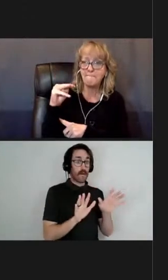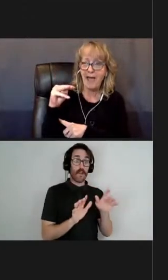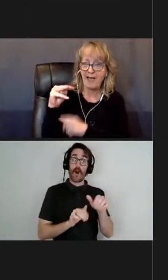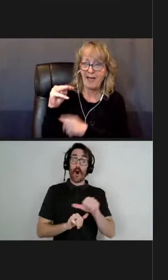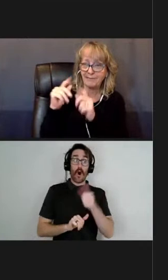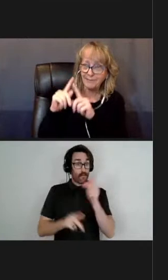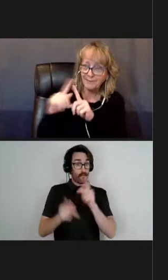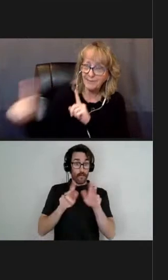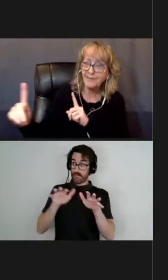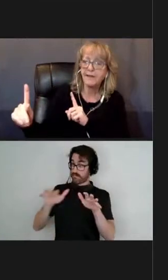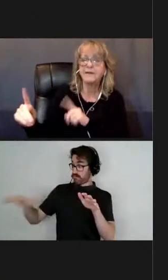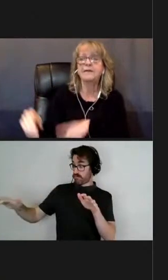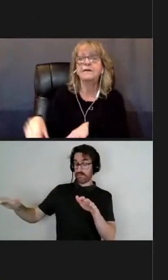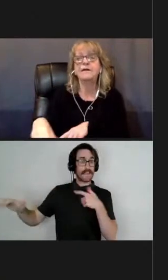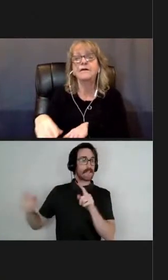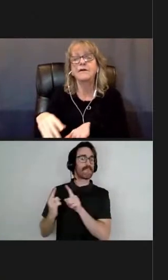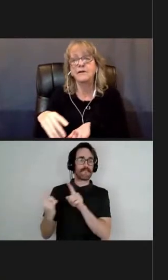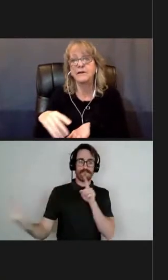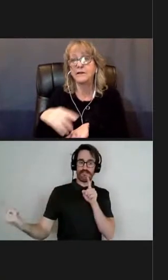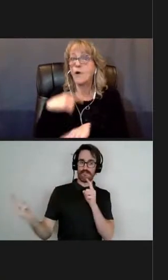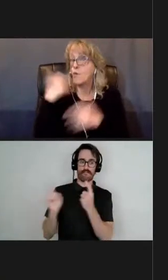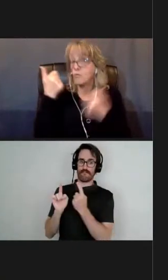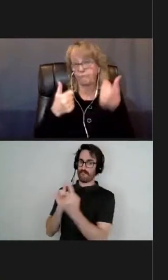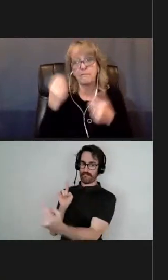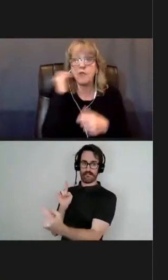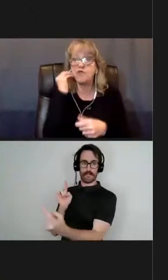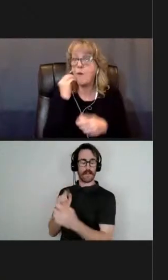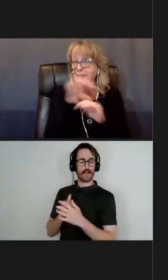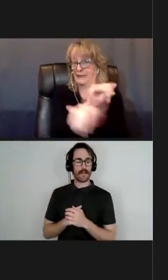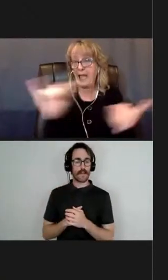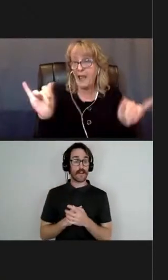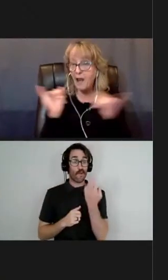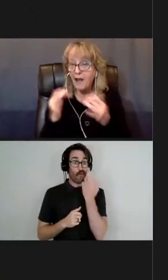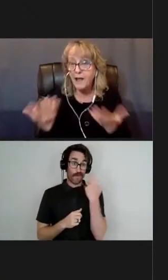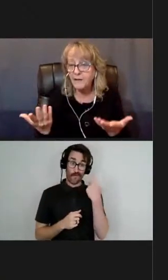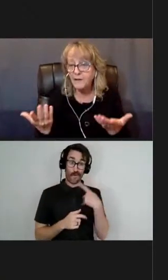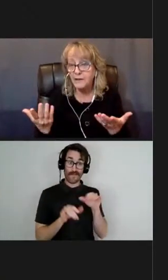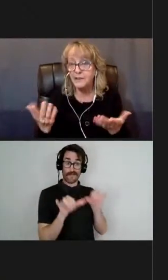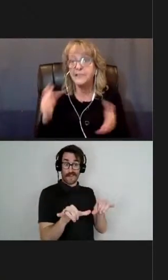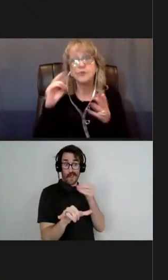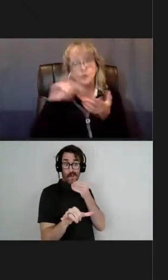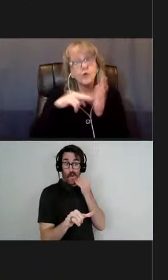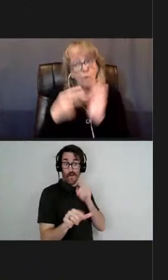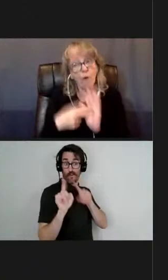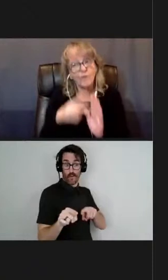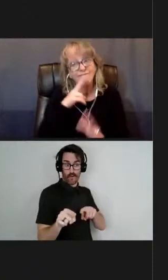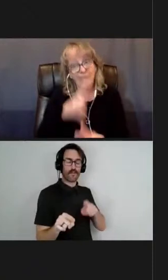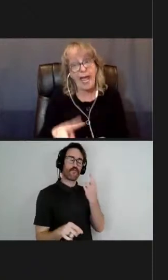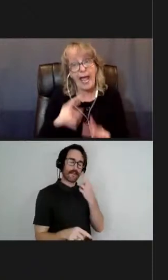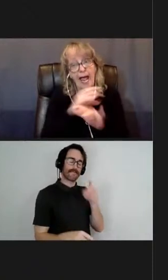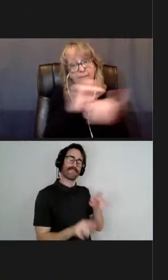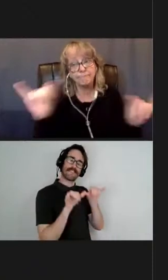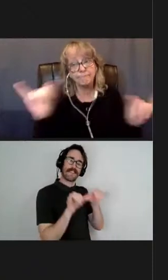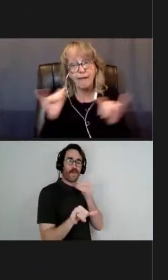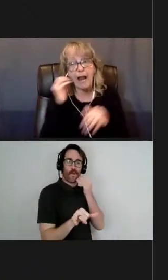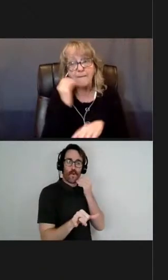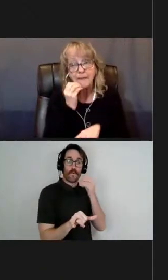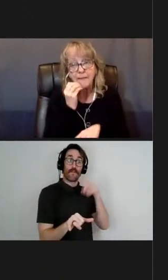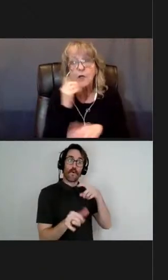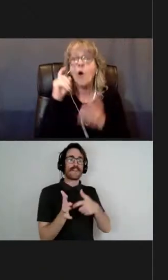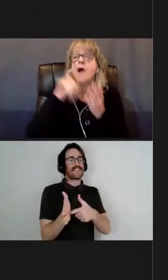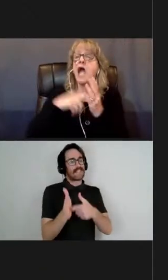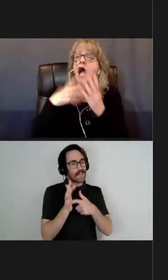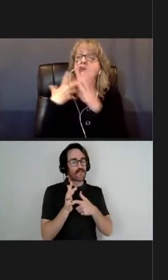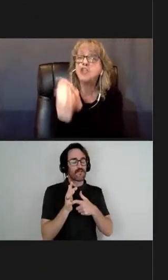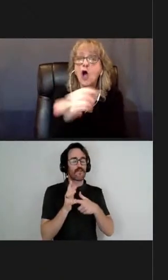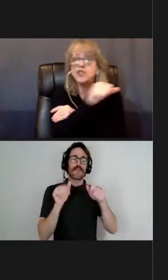and that's to reinforce that we really should be staying at home and only going out for essential purposes.